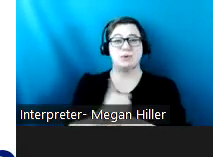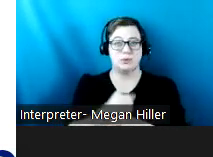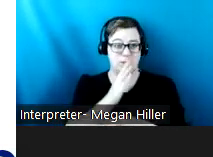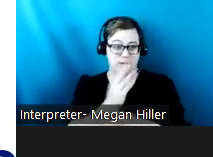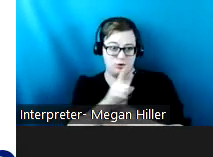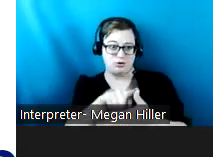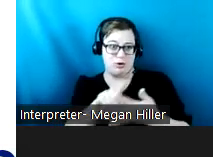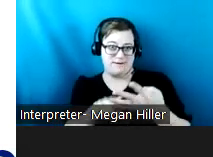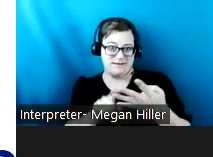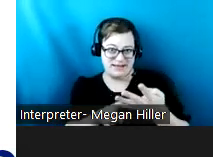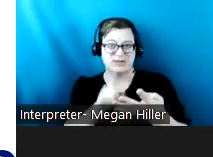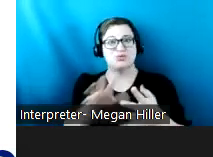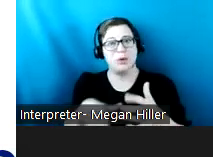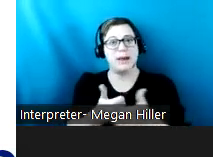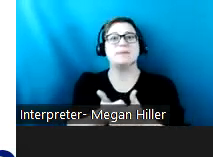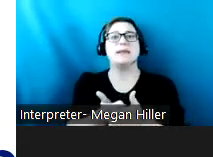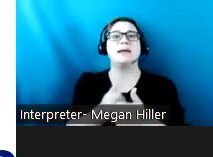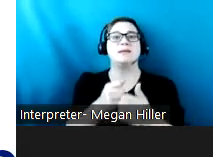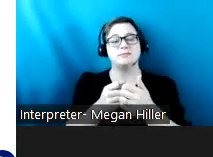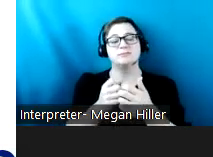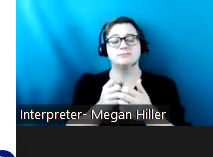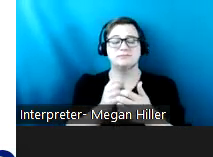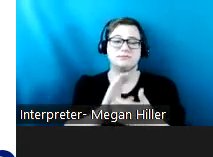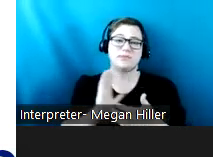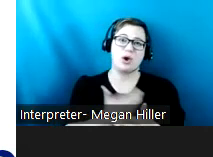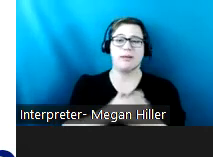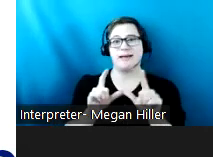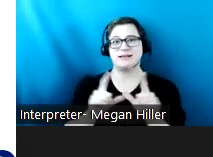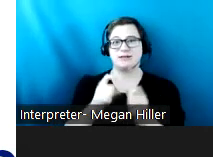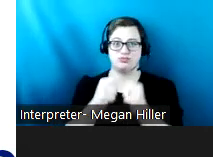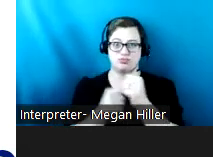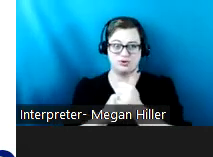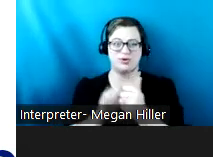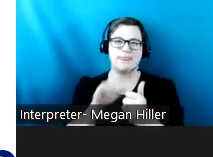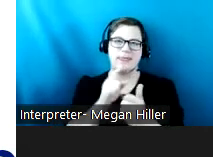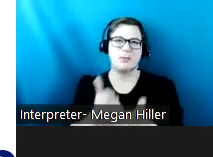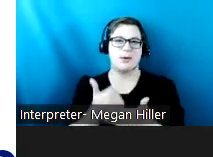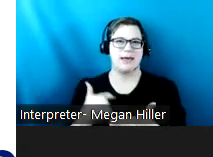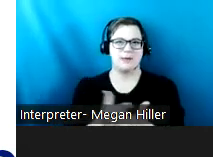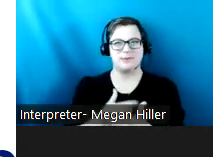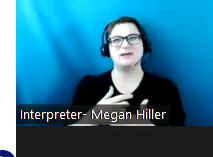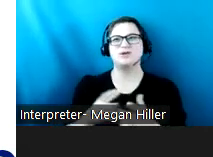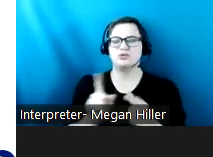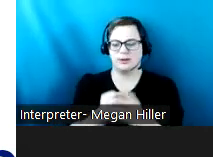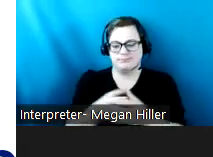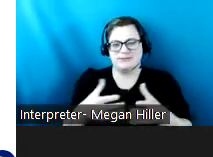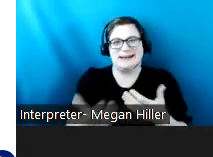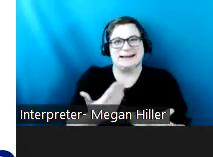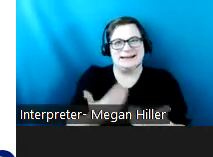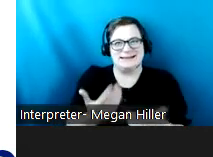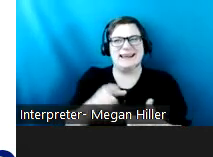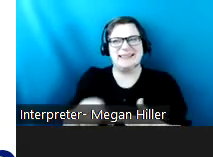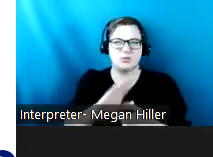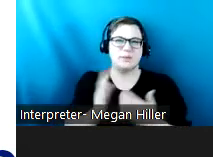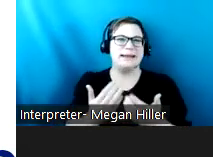structure. Future state, it will give us the ability to grow more easily and make sure this is more easily